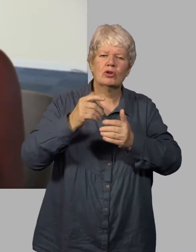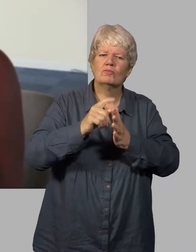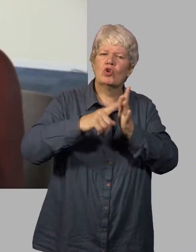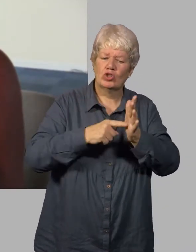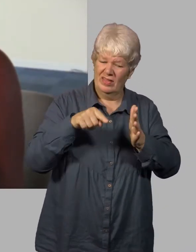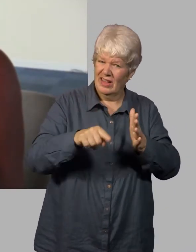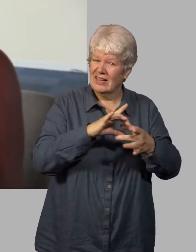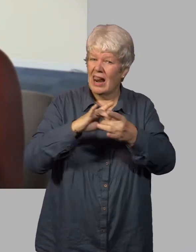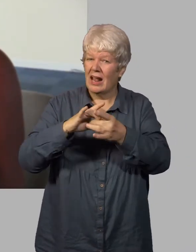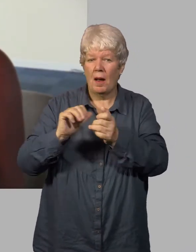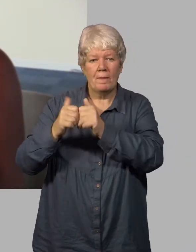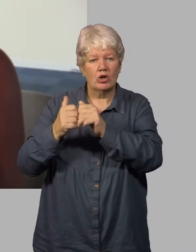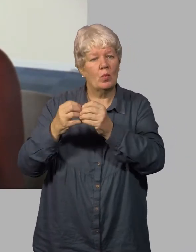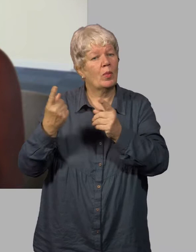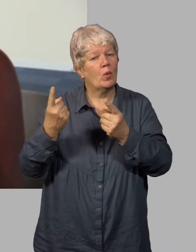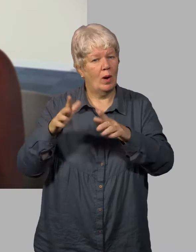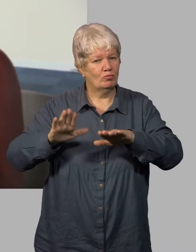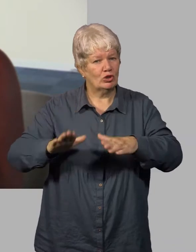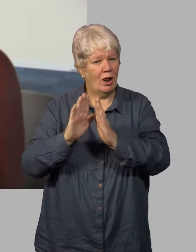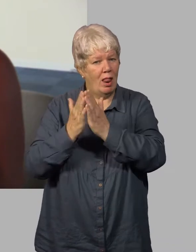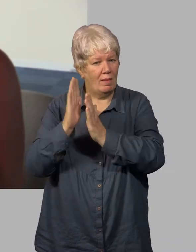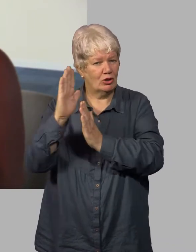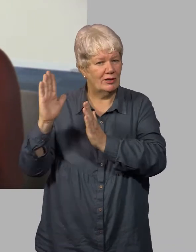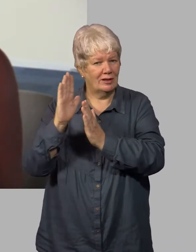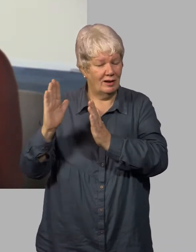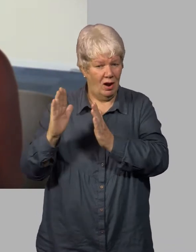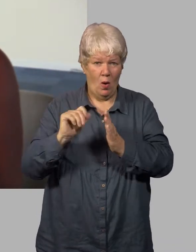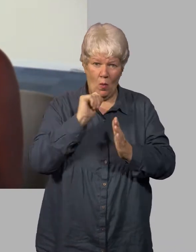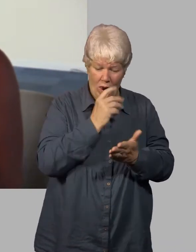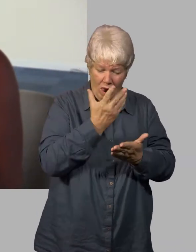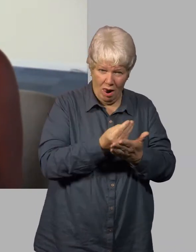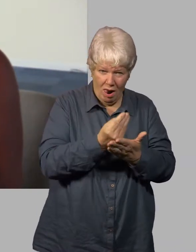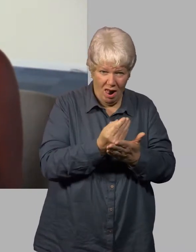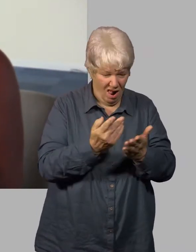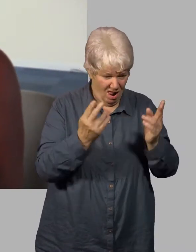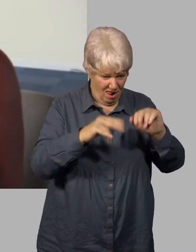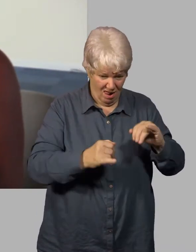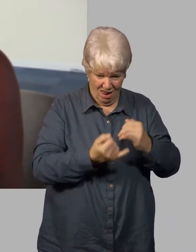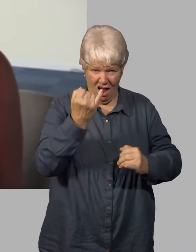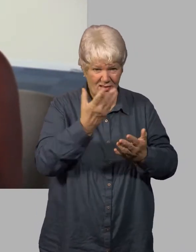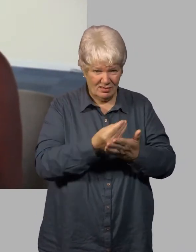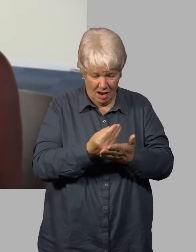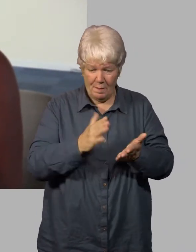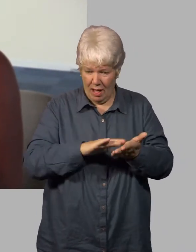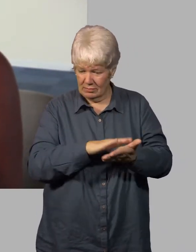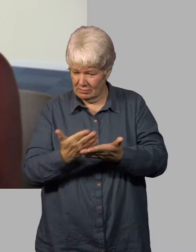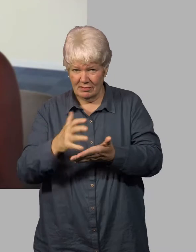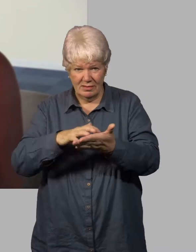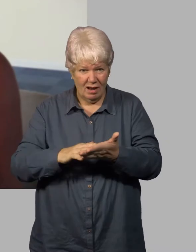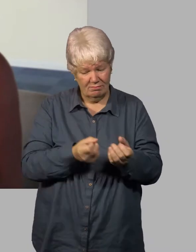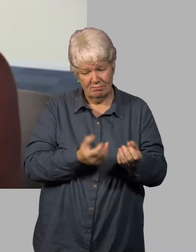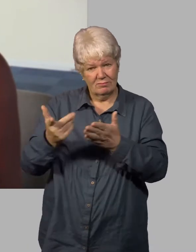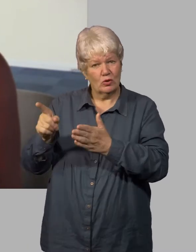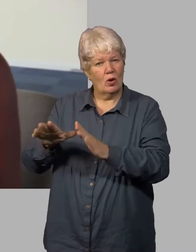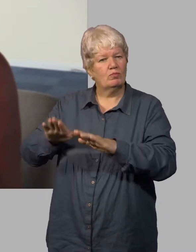project that they're doing in partnership with the British Library. The final audio recordings and transcripts will be transferred